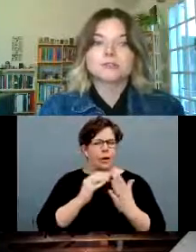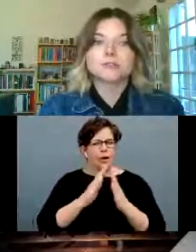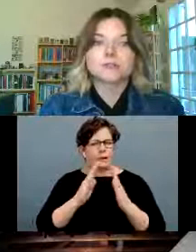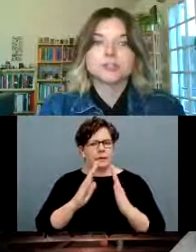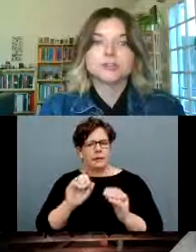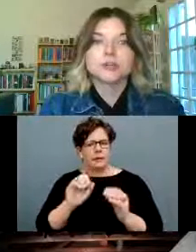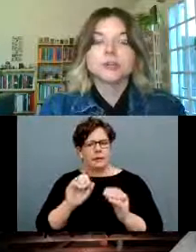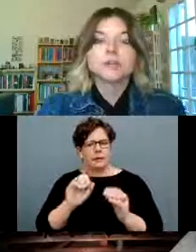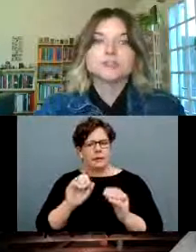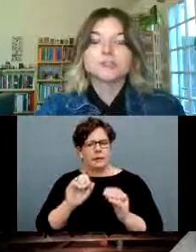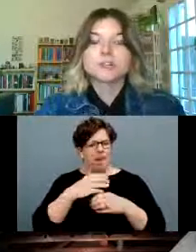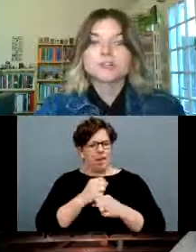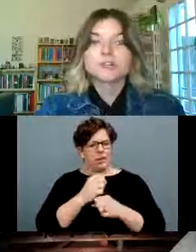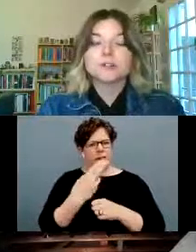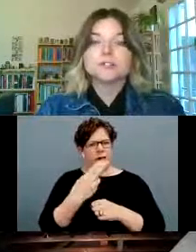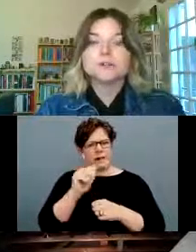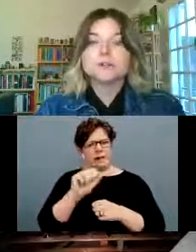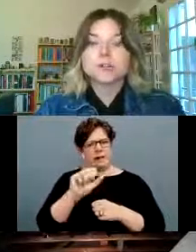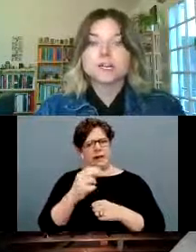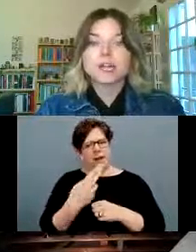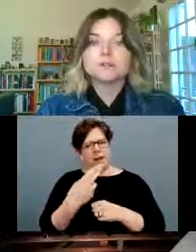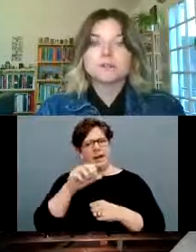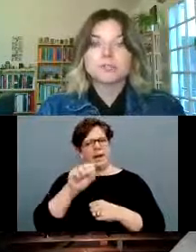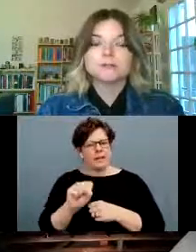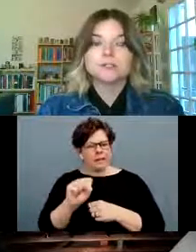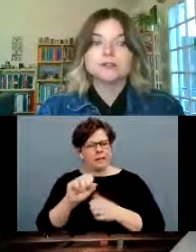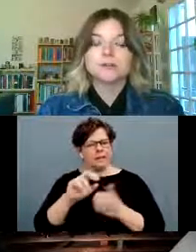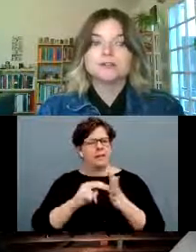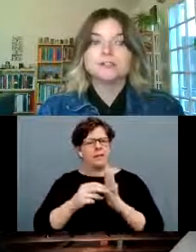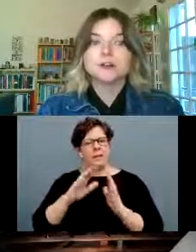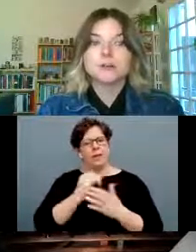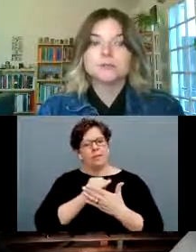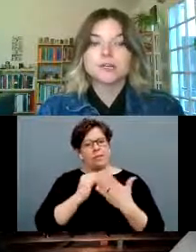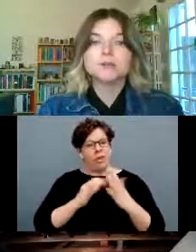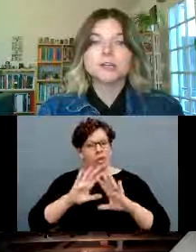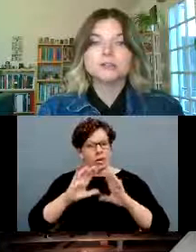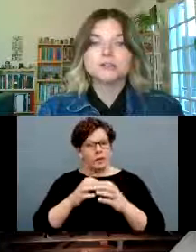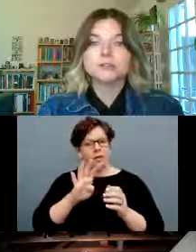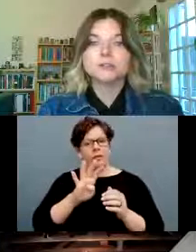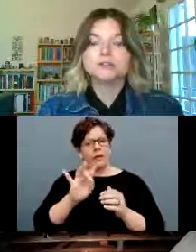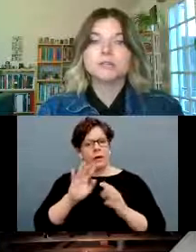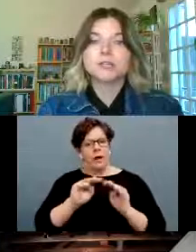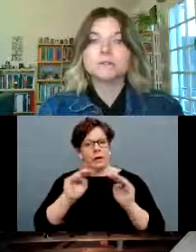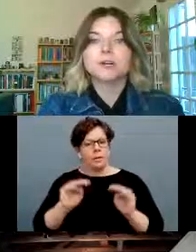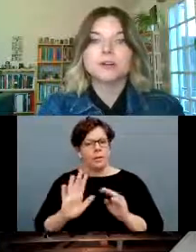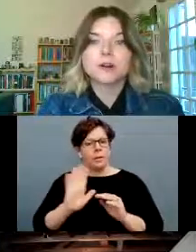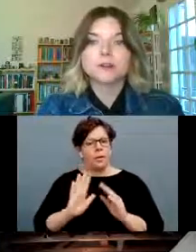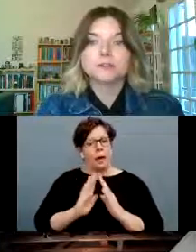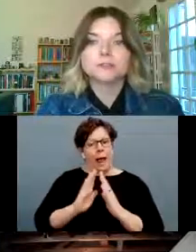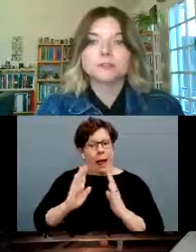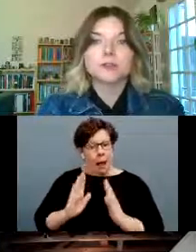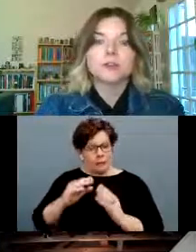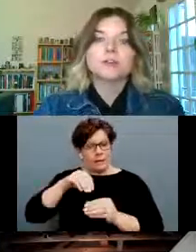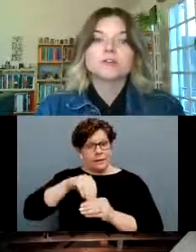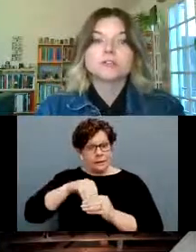Historic Preservation, which is currently a coalition of 48 museums that were previously homes and working studios of many American